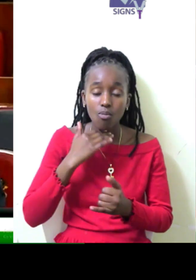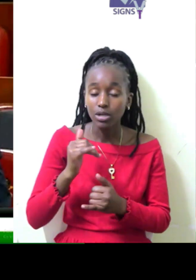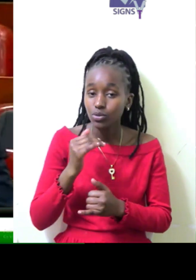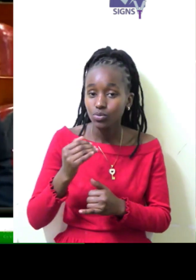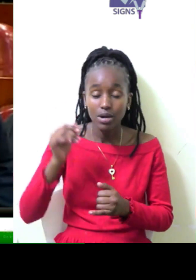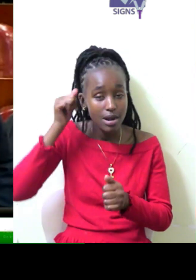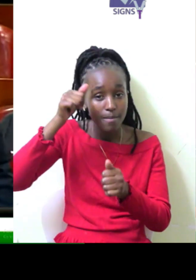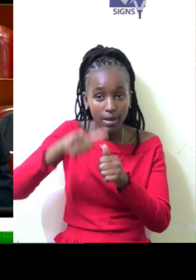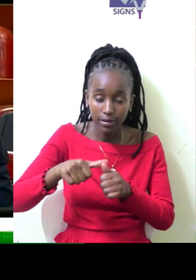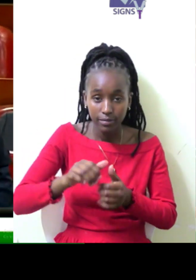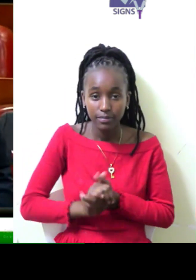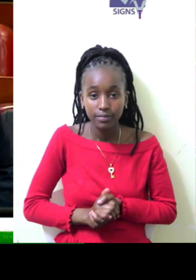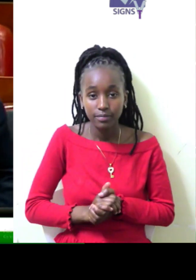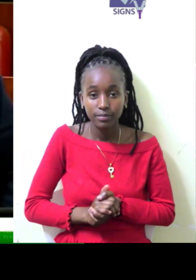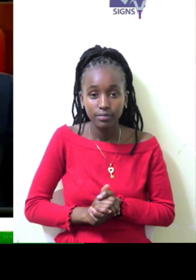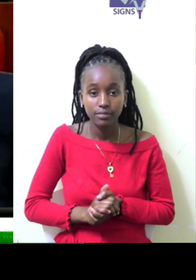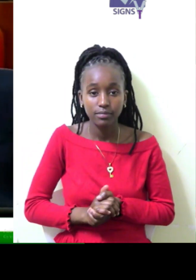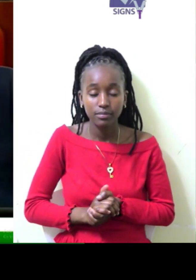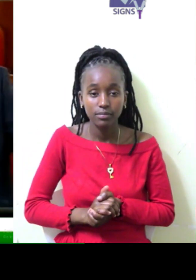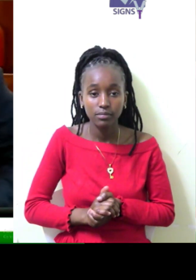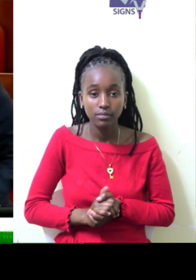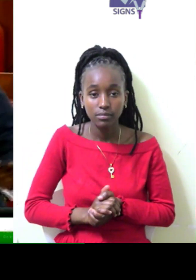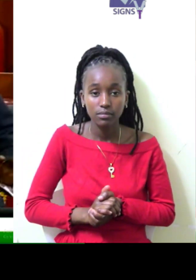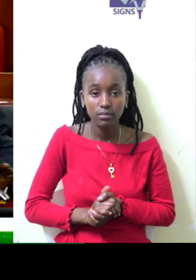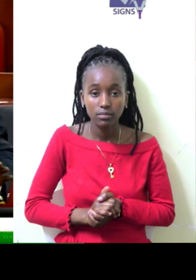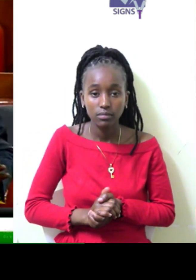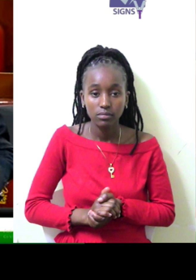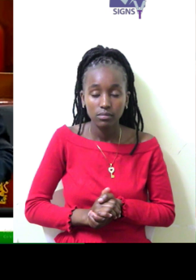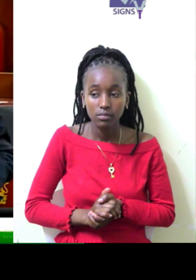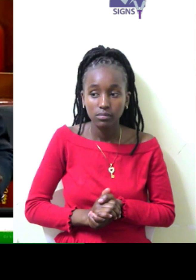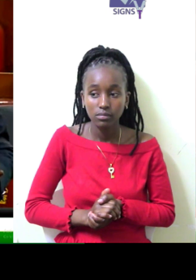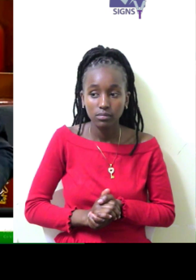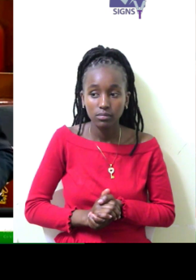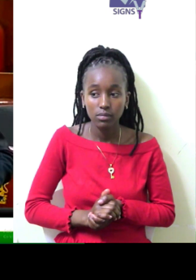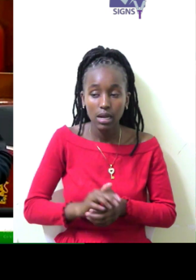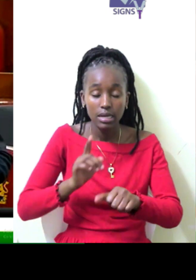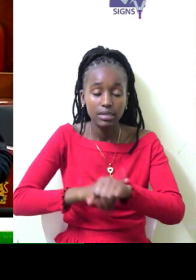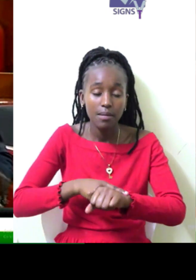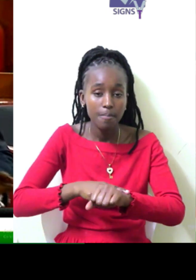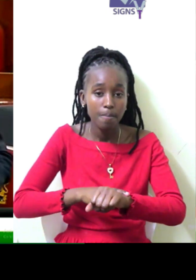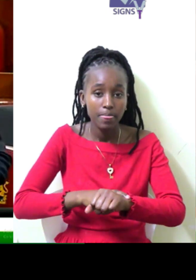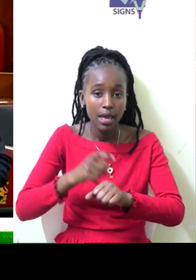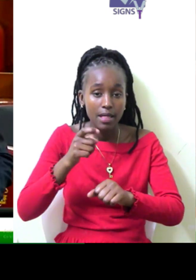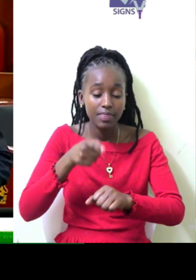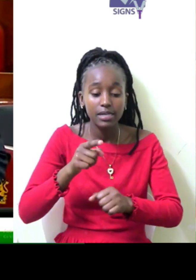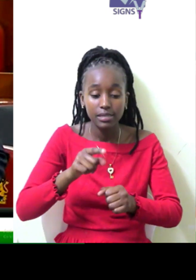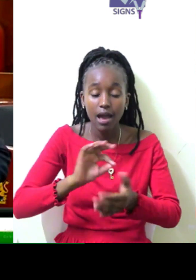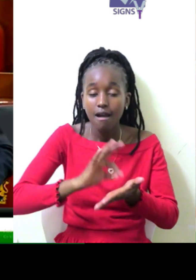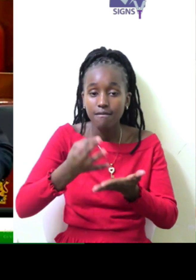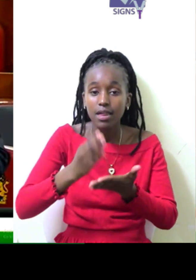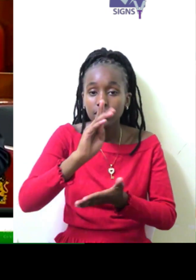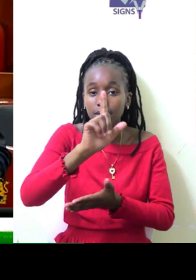remind both sides of the House that once this finance bill is